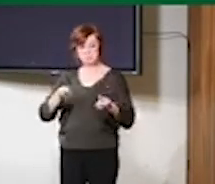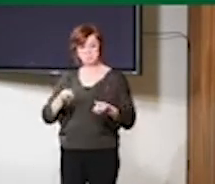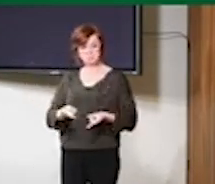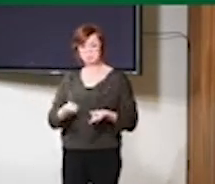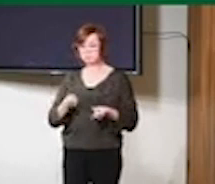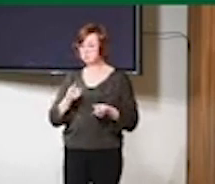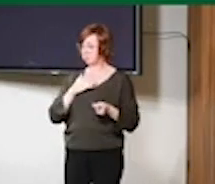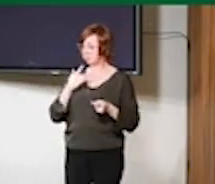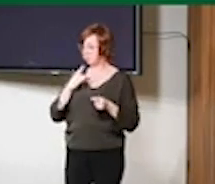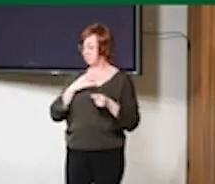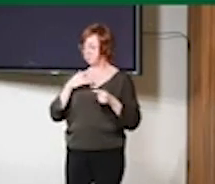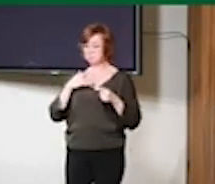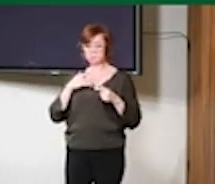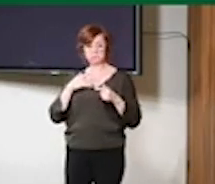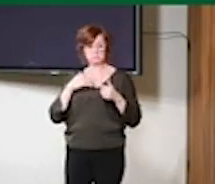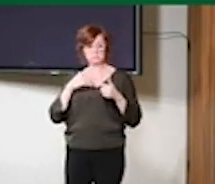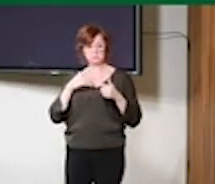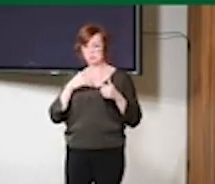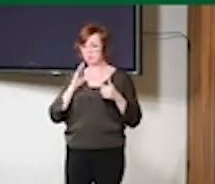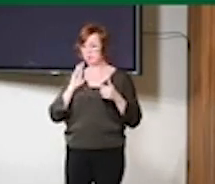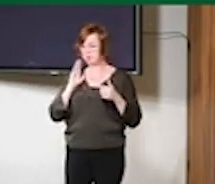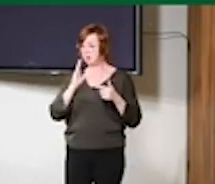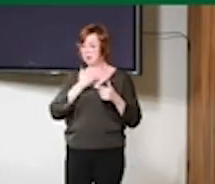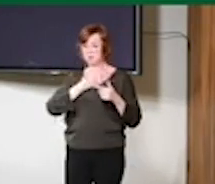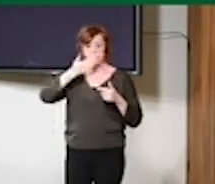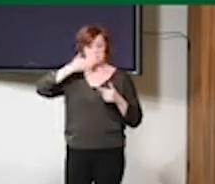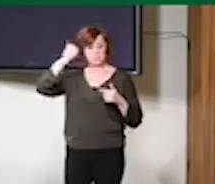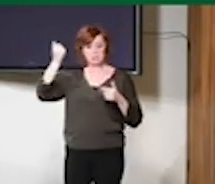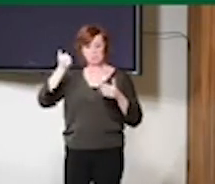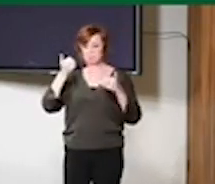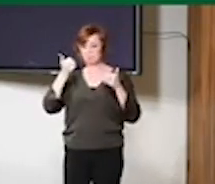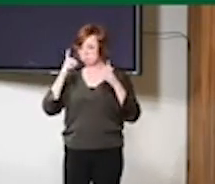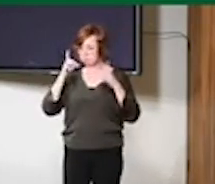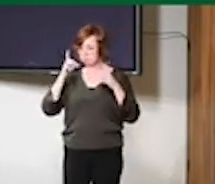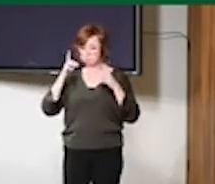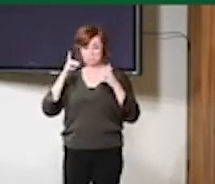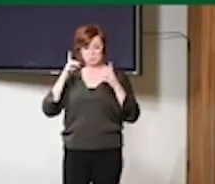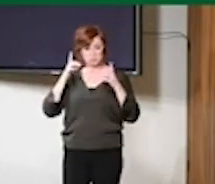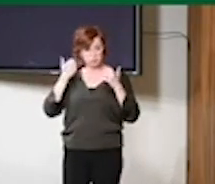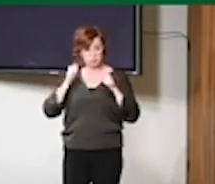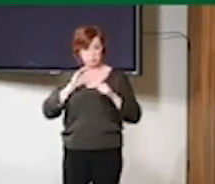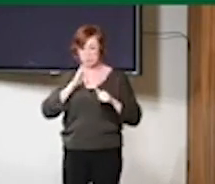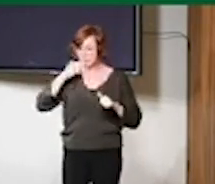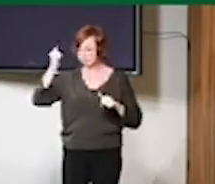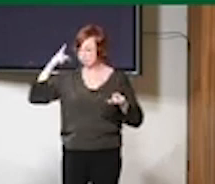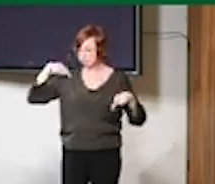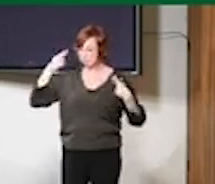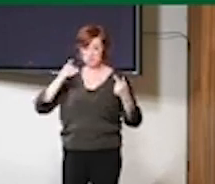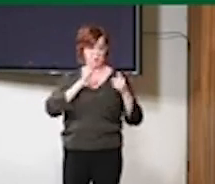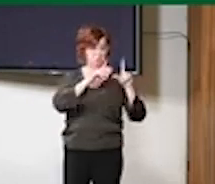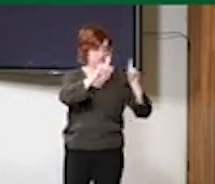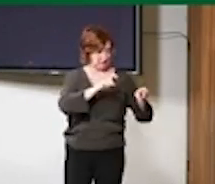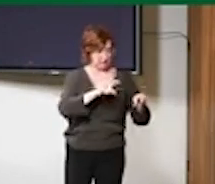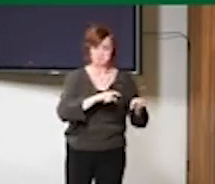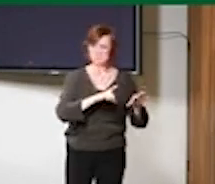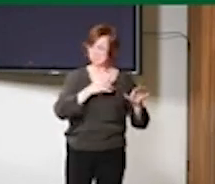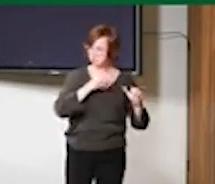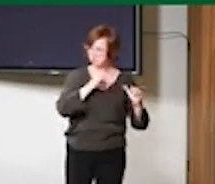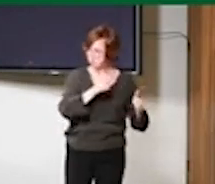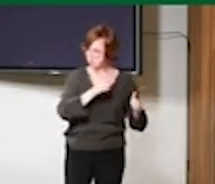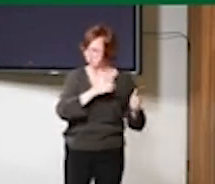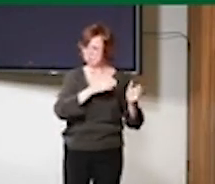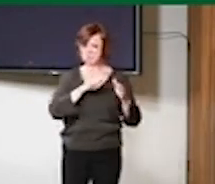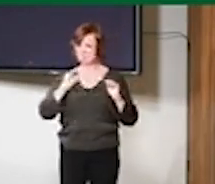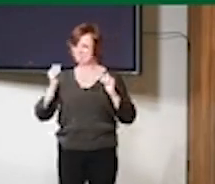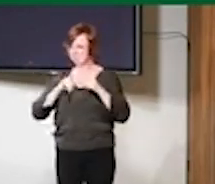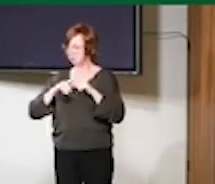as good as virtually anyone in the nation with respect to the number of tests that we have performed. We also feel that we have